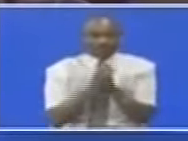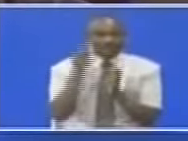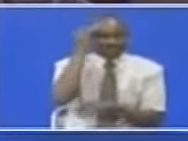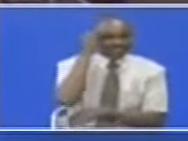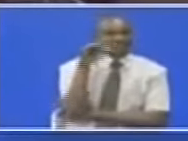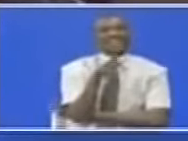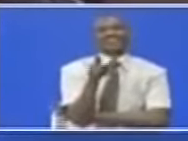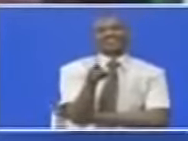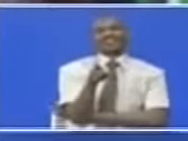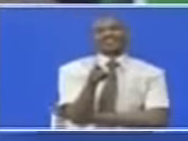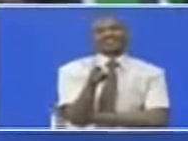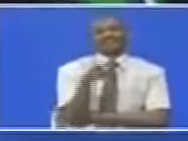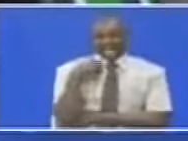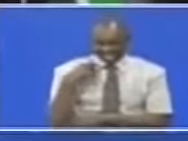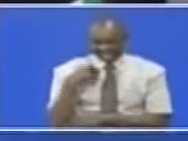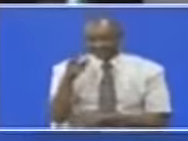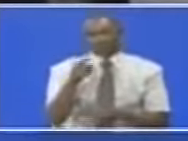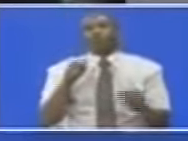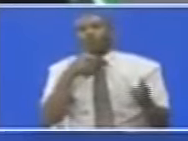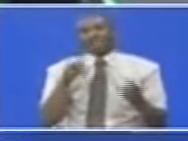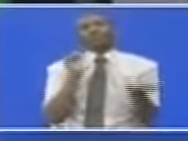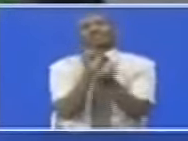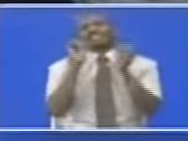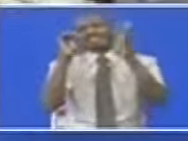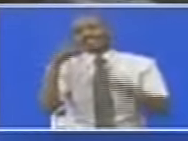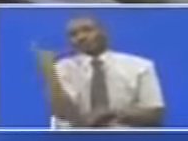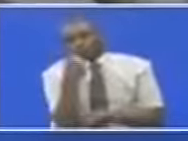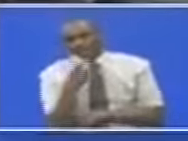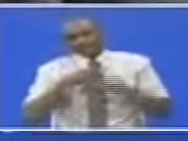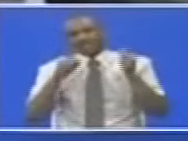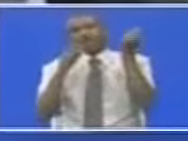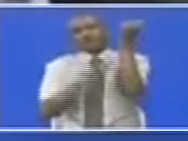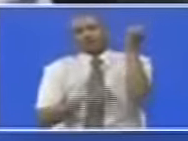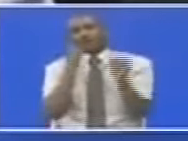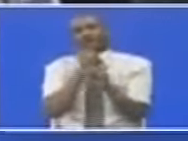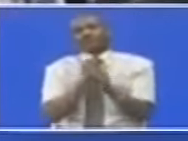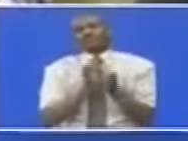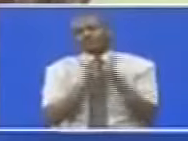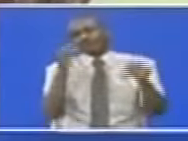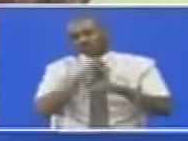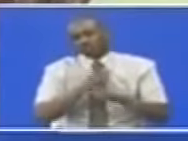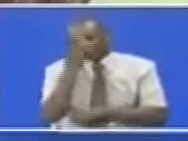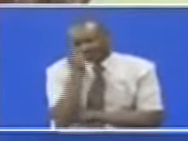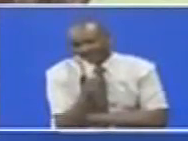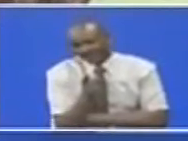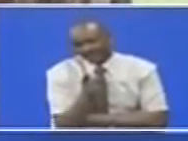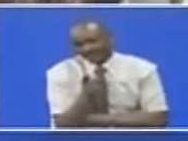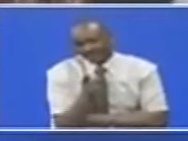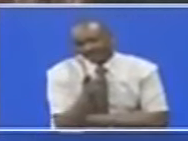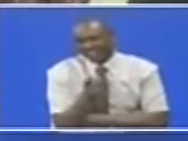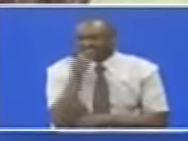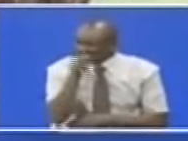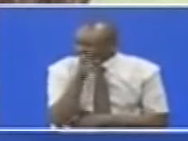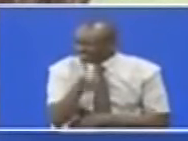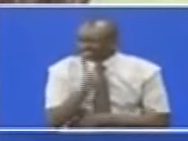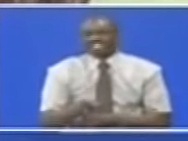education sector and to unfairly punish teachers over the poor performance of public schools. This is an